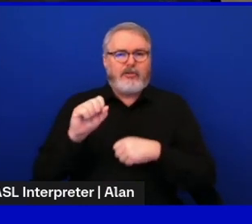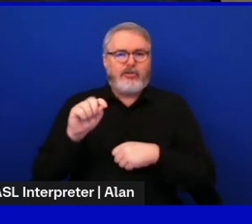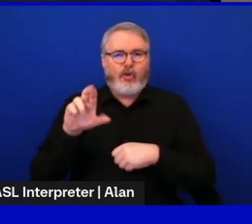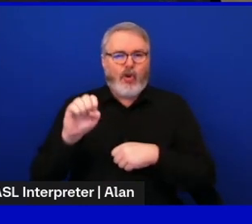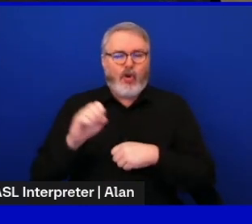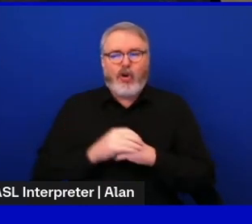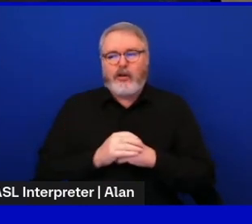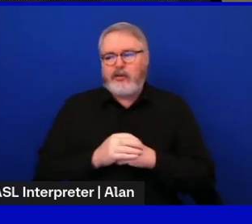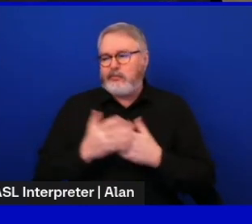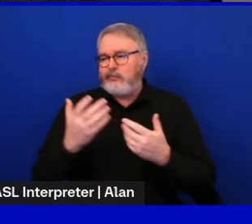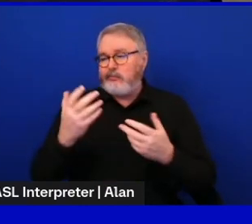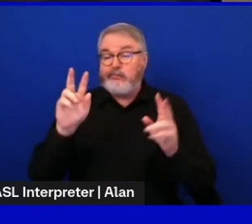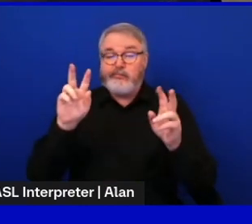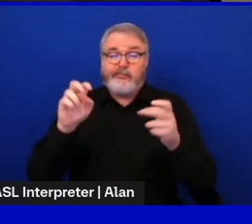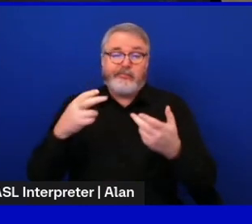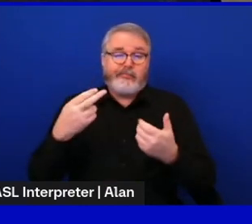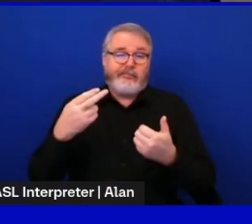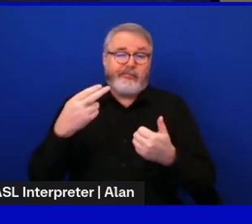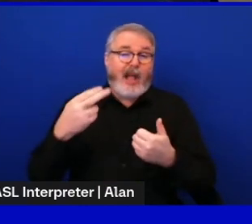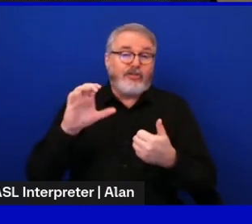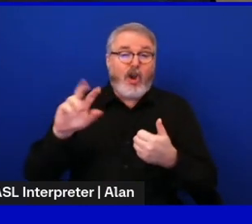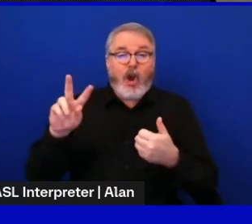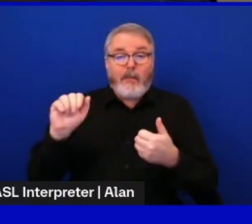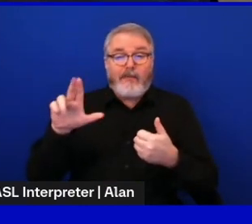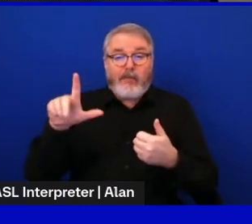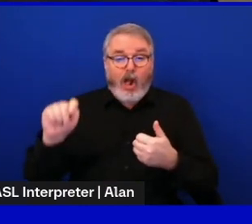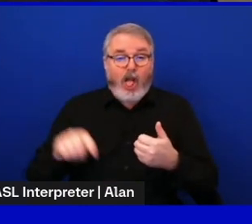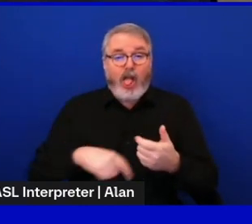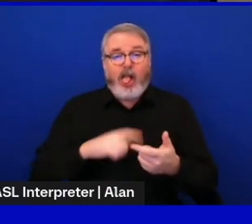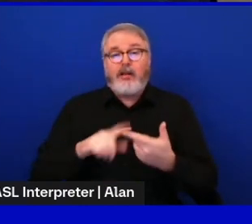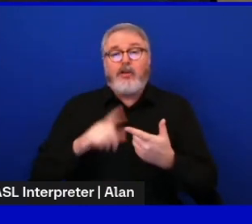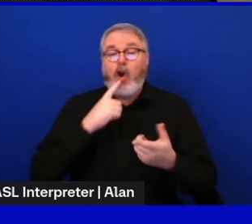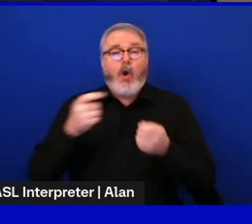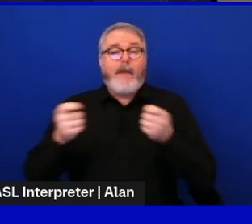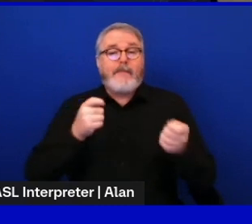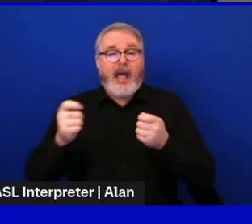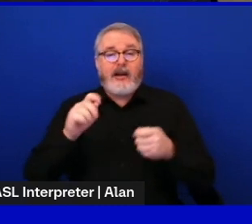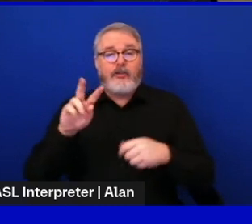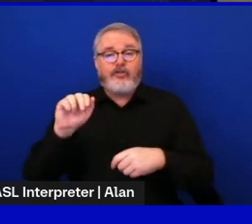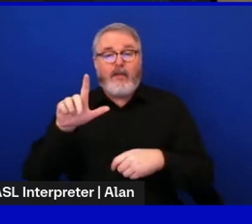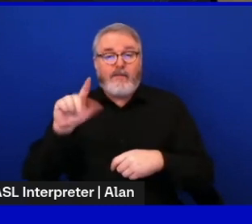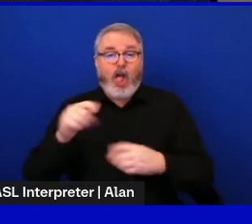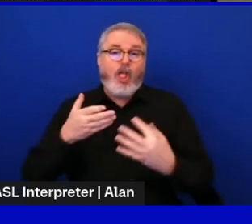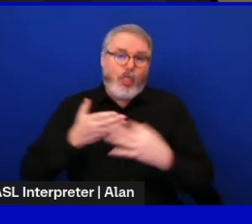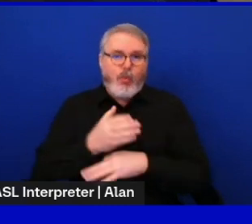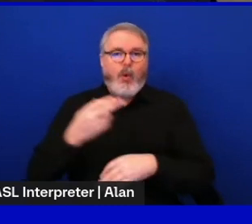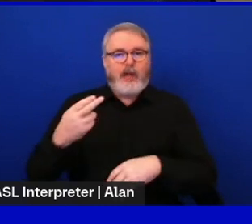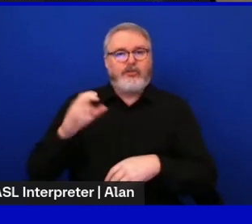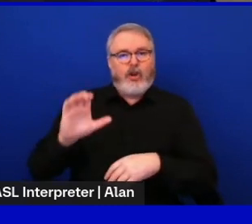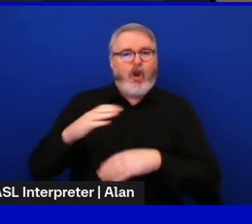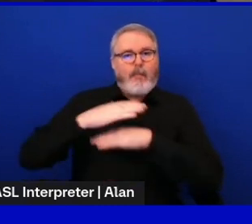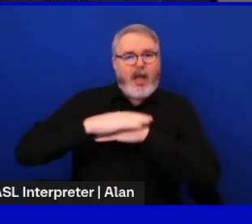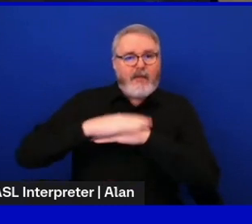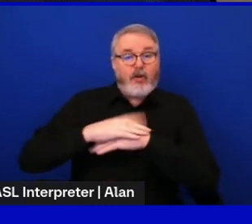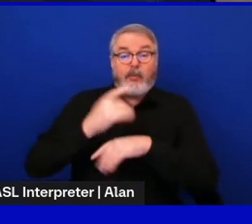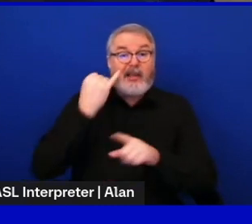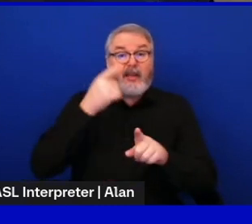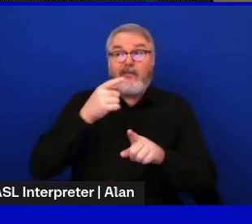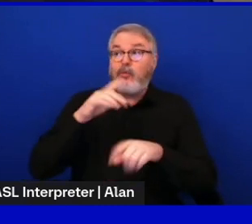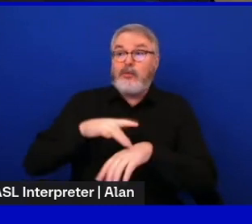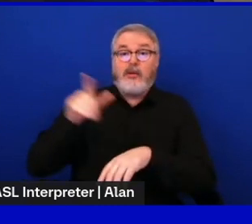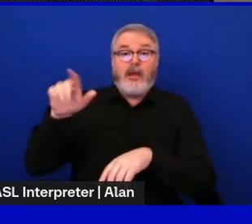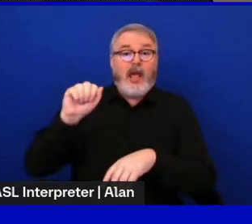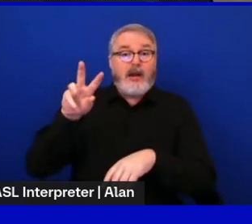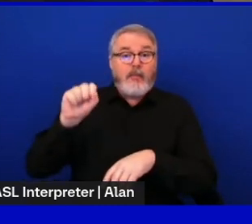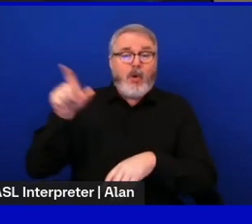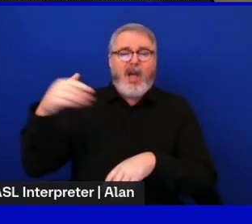like HashiCorp Vault or a managed vault through HashiCorp platform. If you're using AWS, there is Secrets